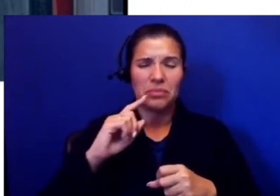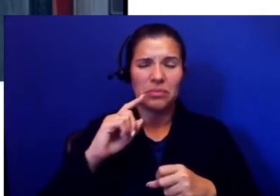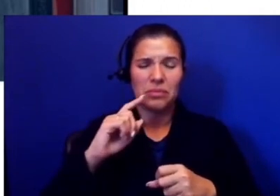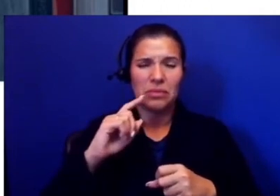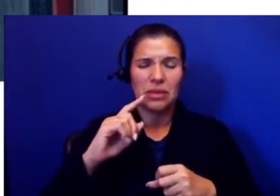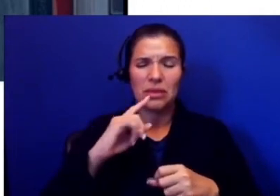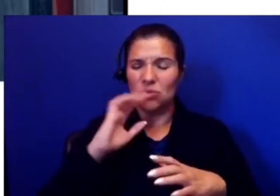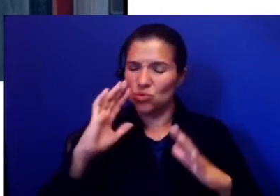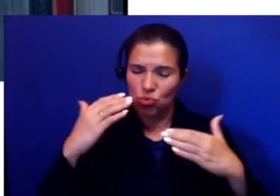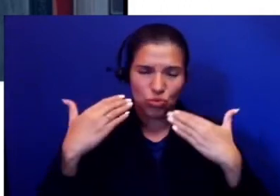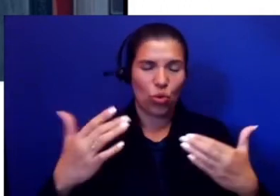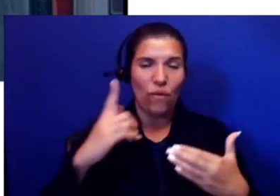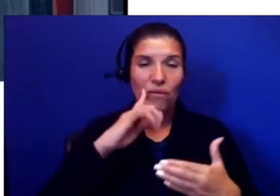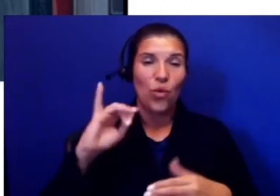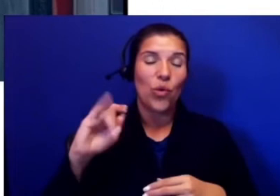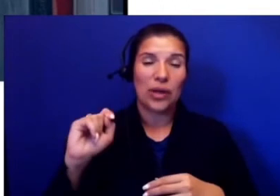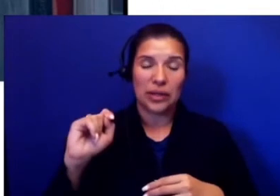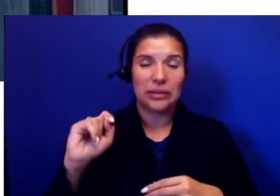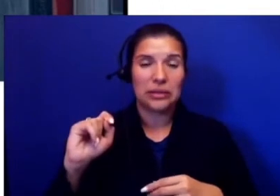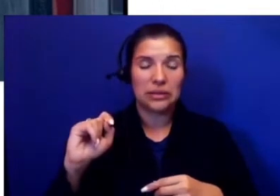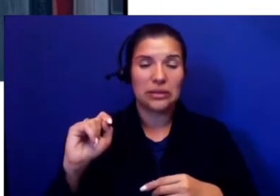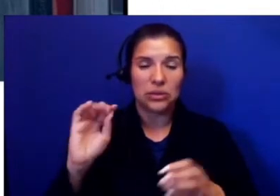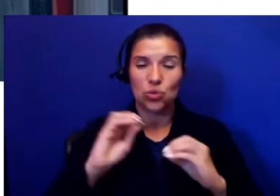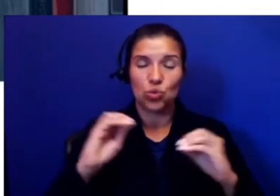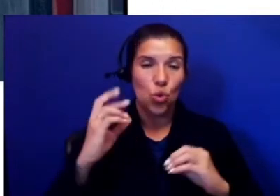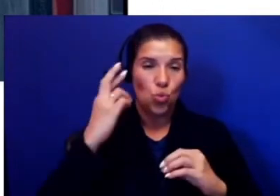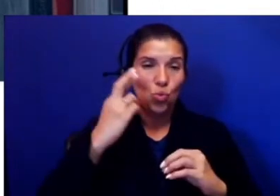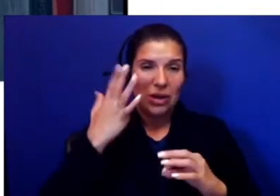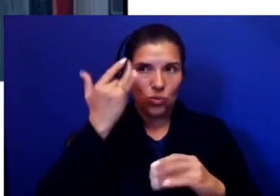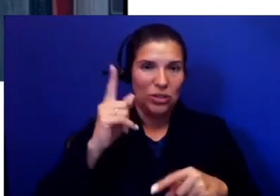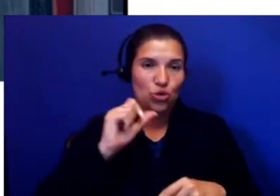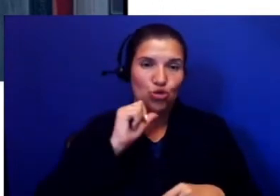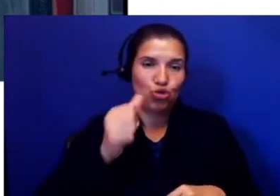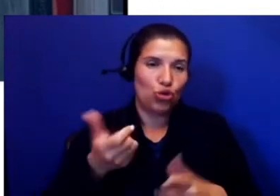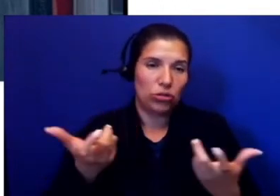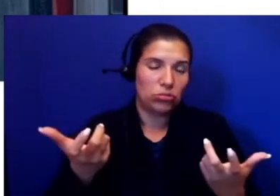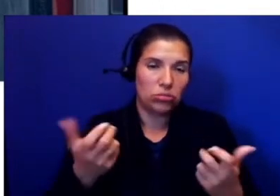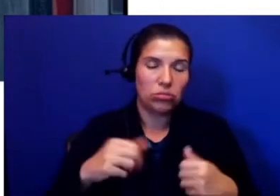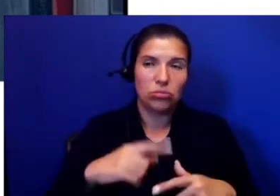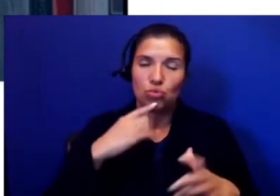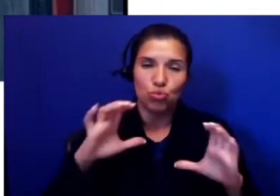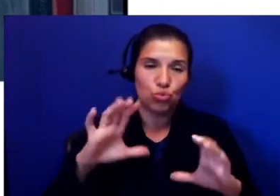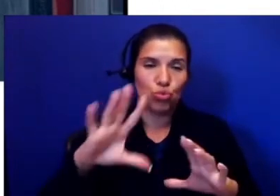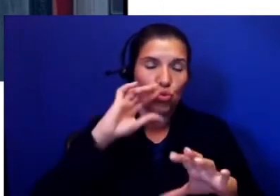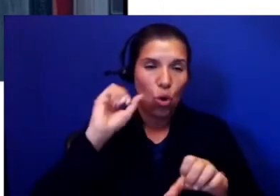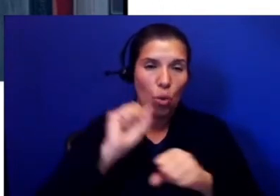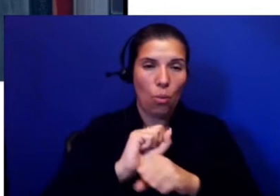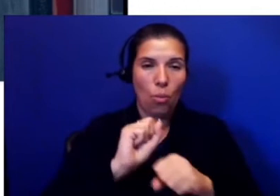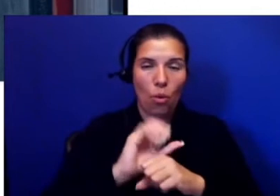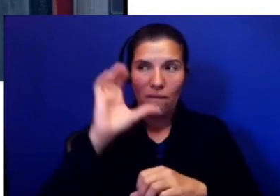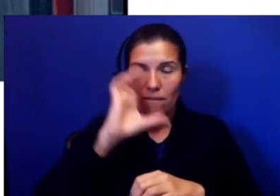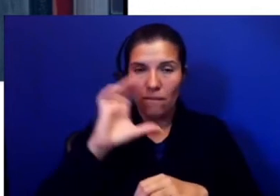just go for it. There's no reason why you shouldn't. Do your homework, find those people who